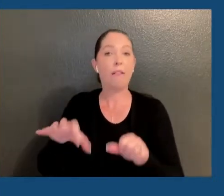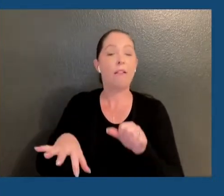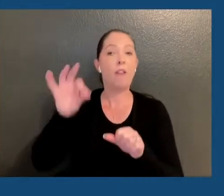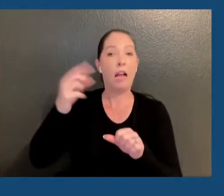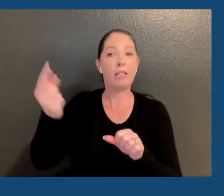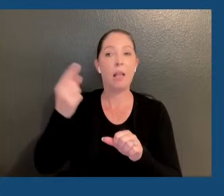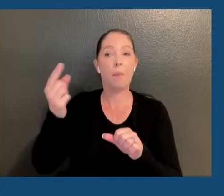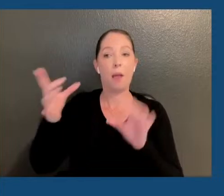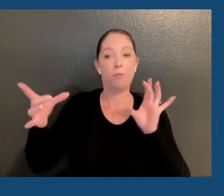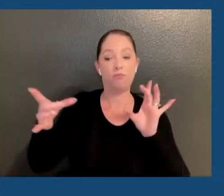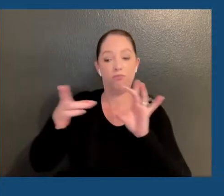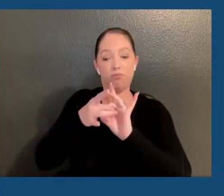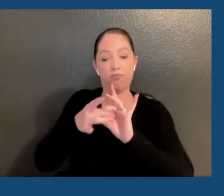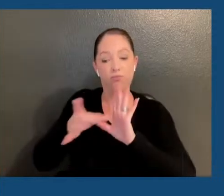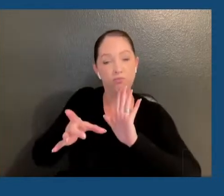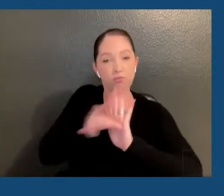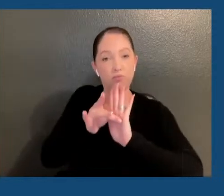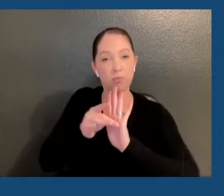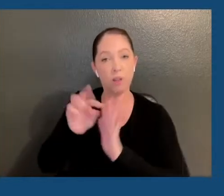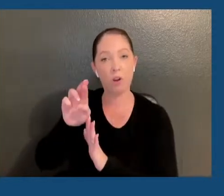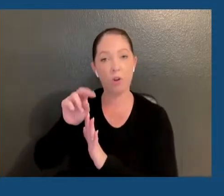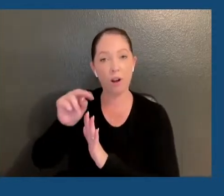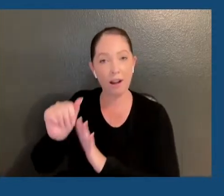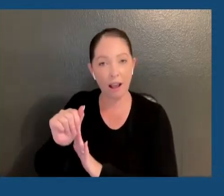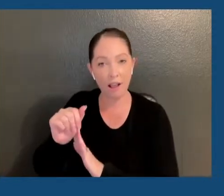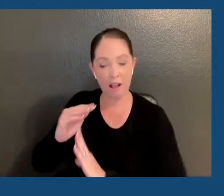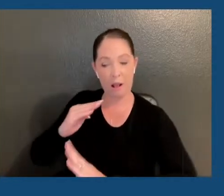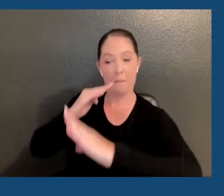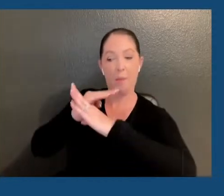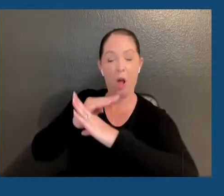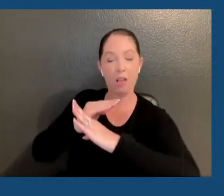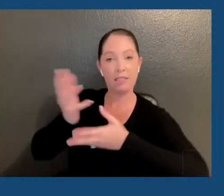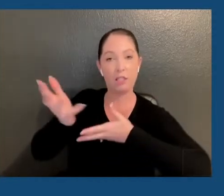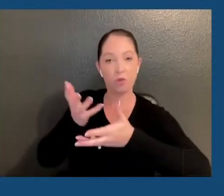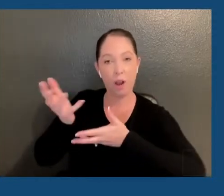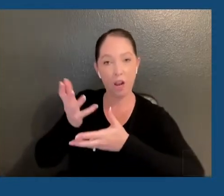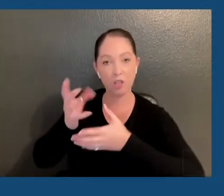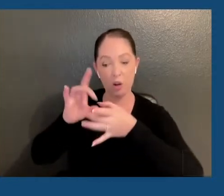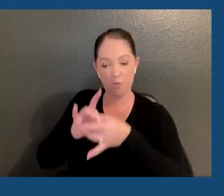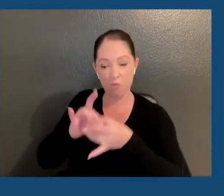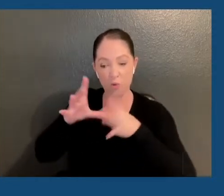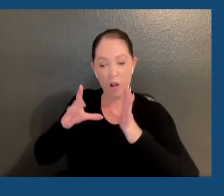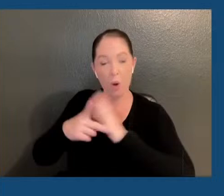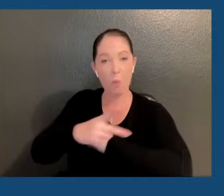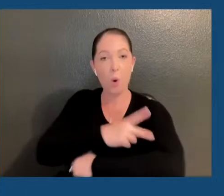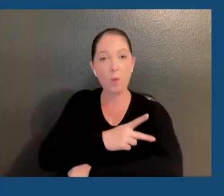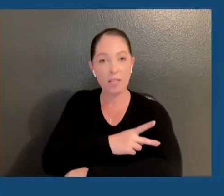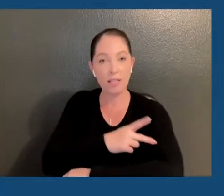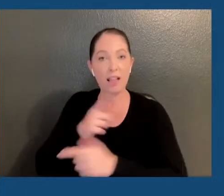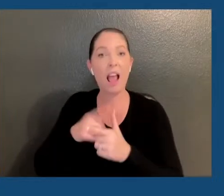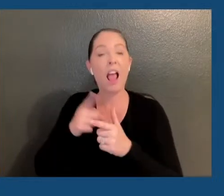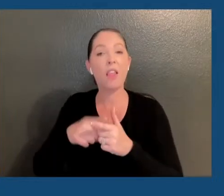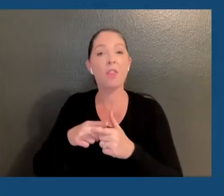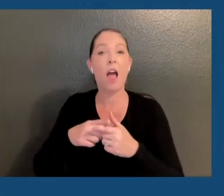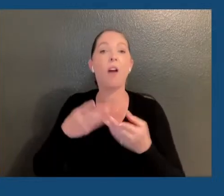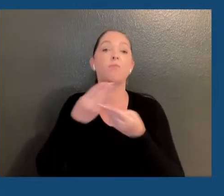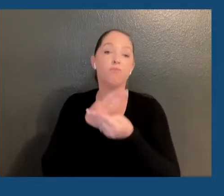RNA and blocks this interaction and releases the protein, and then that restores normal cell